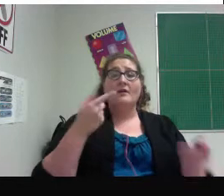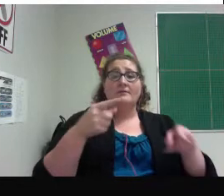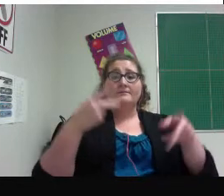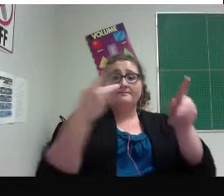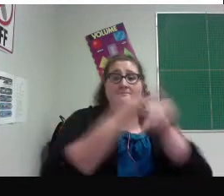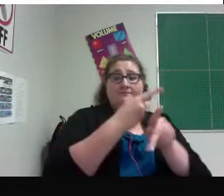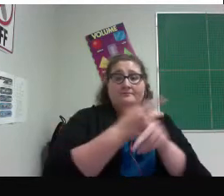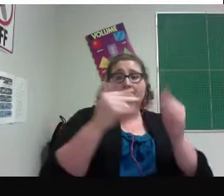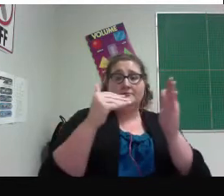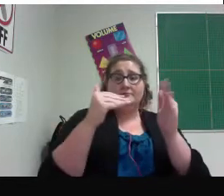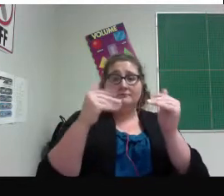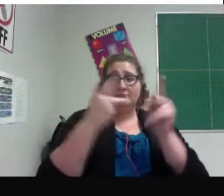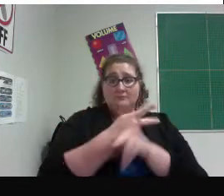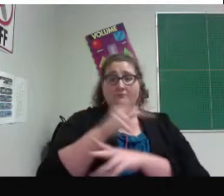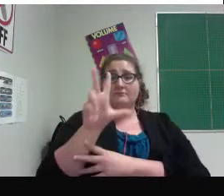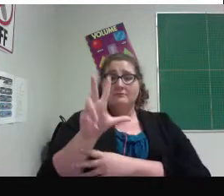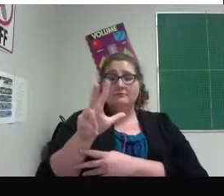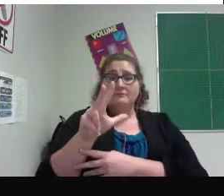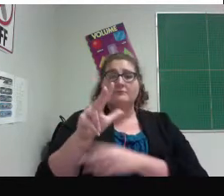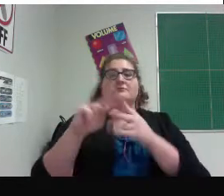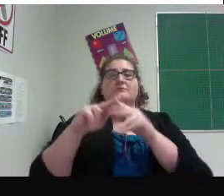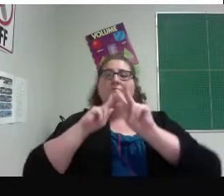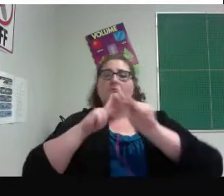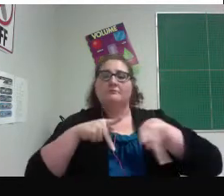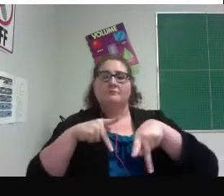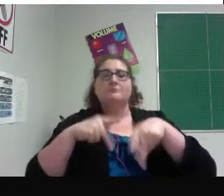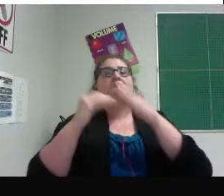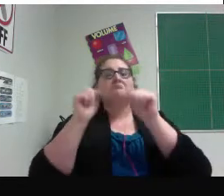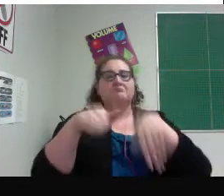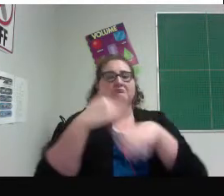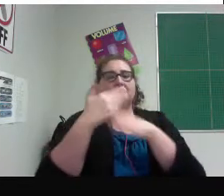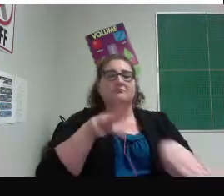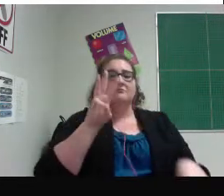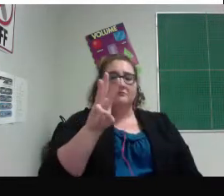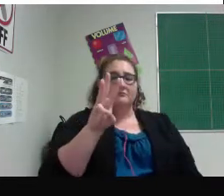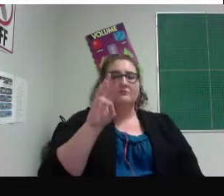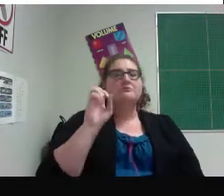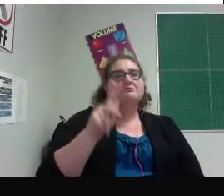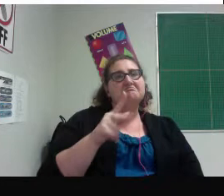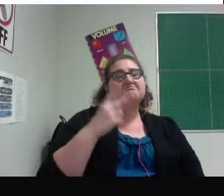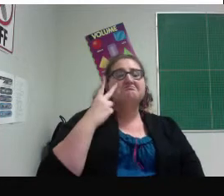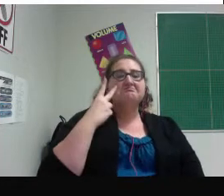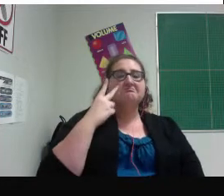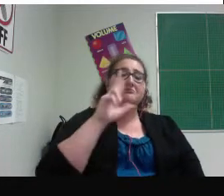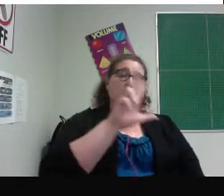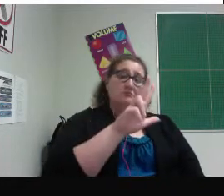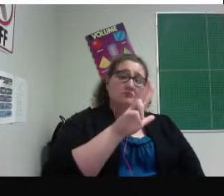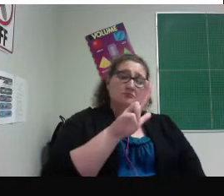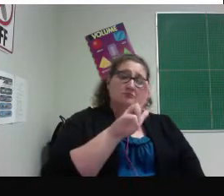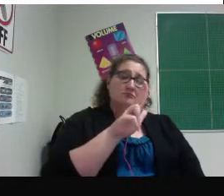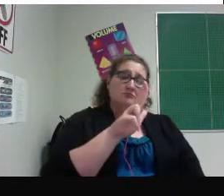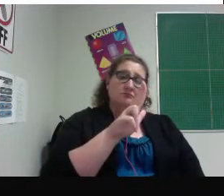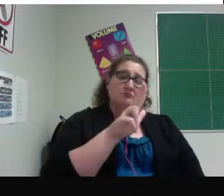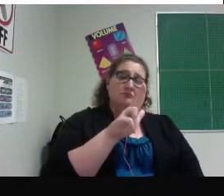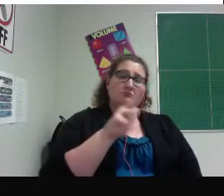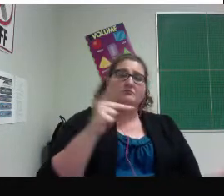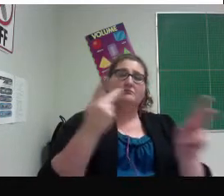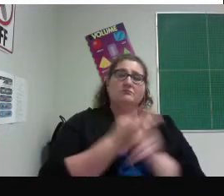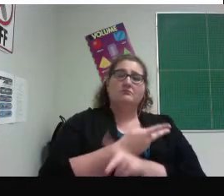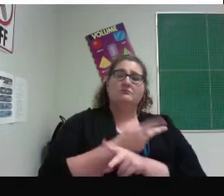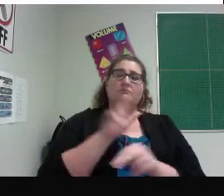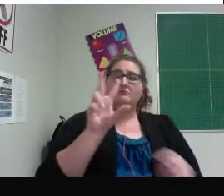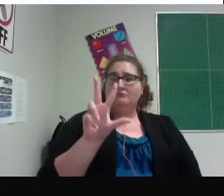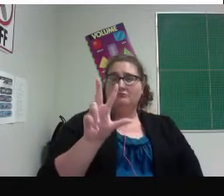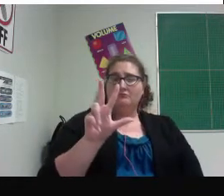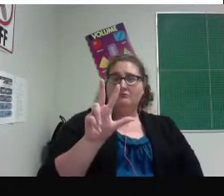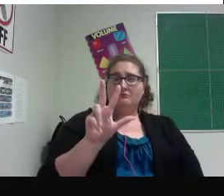C says when you multiply a number by 3, the product is divisible by 6. Okay, well I'm going to take the number 3 and